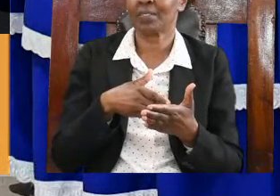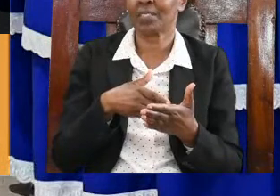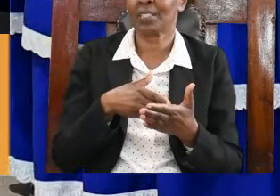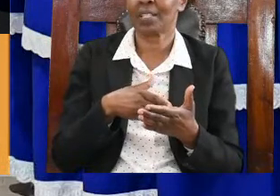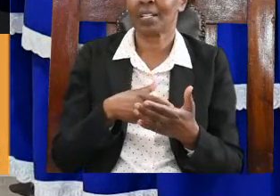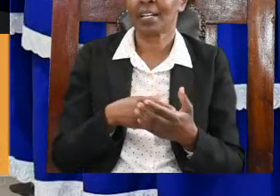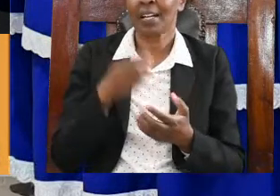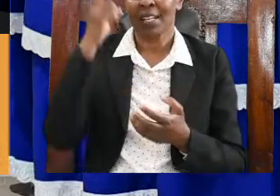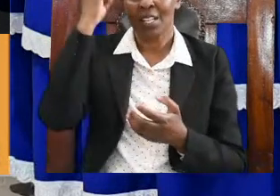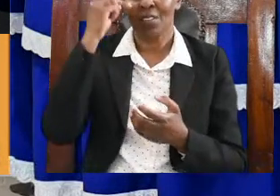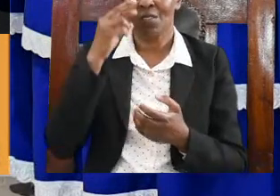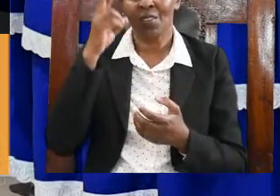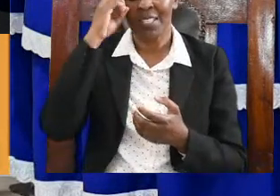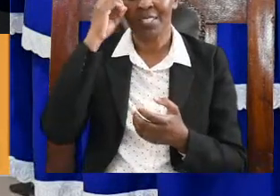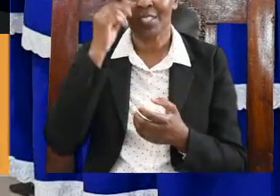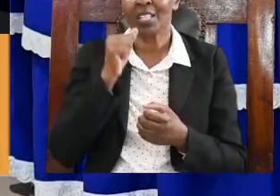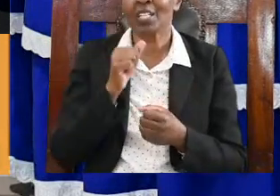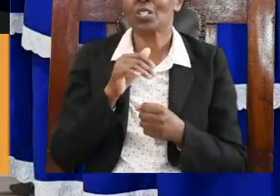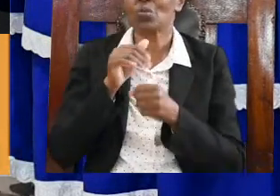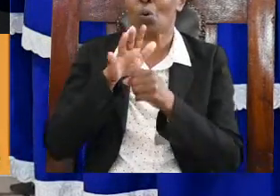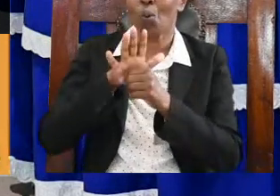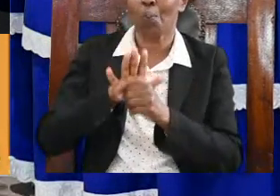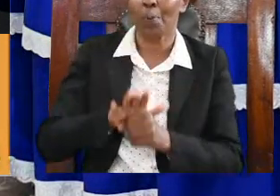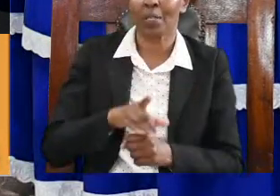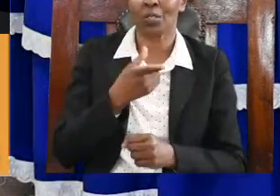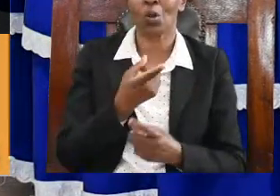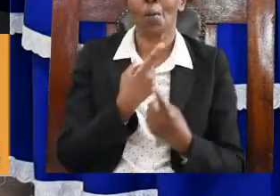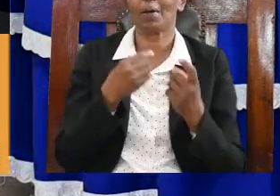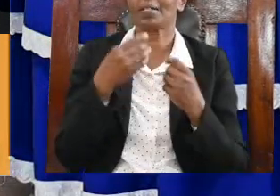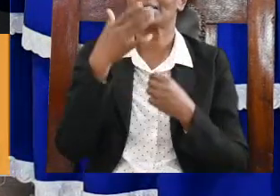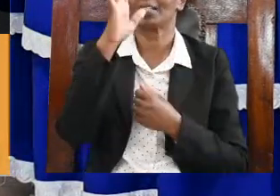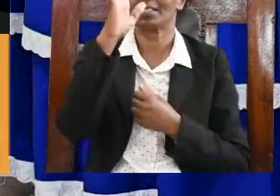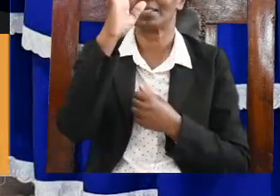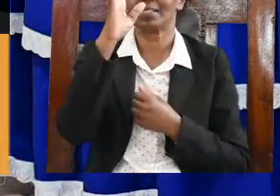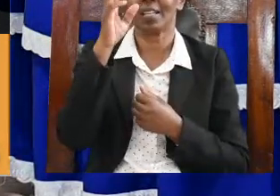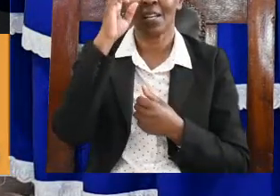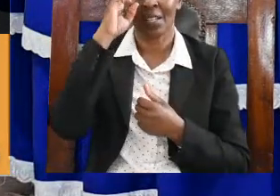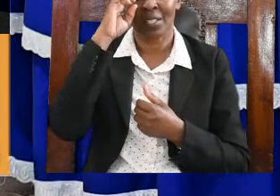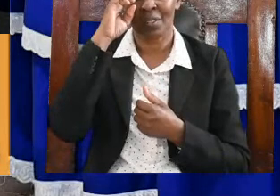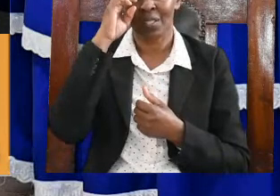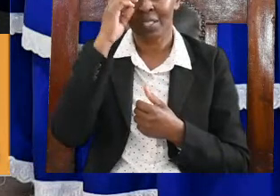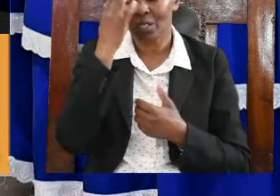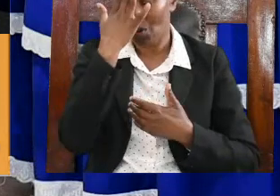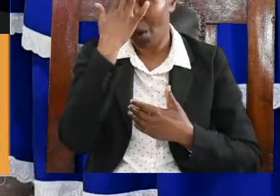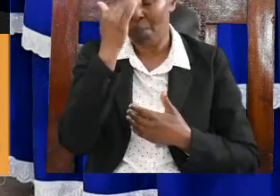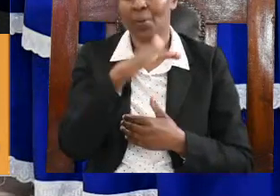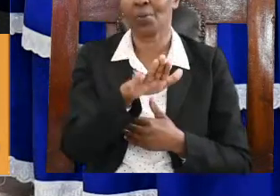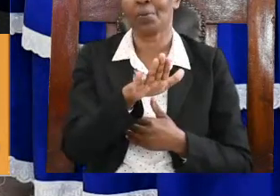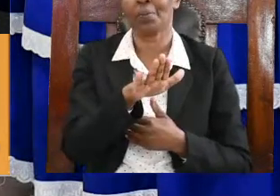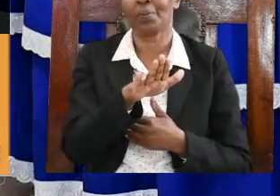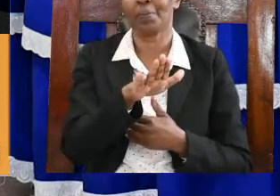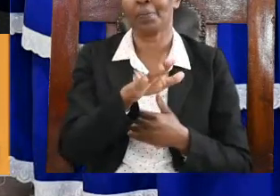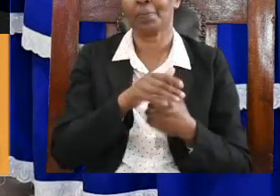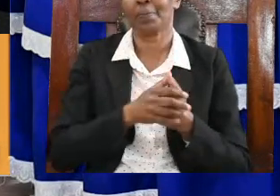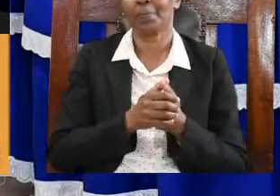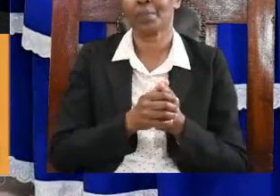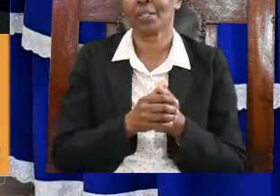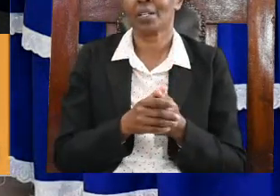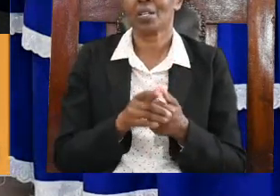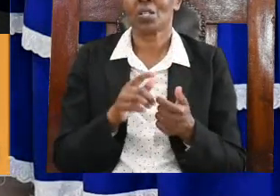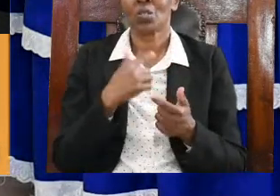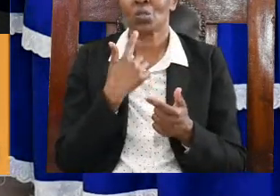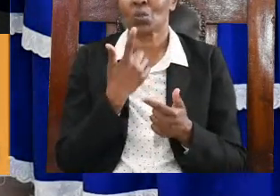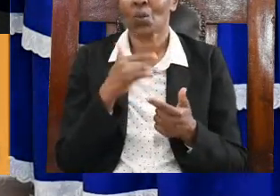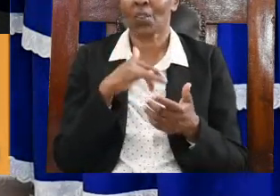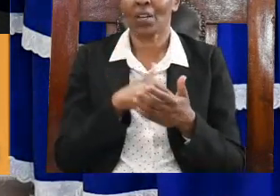down. God's reason is to humble you. Praise be to the Lord. It is to humble you so that you may